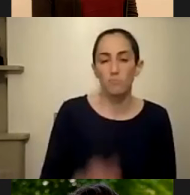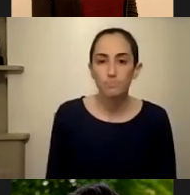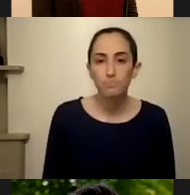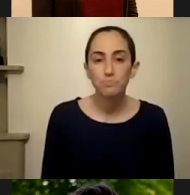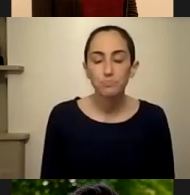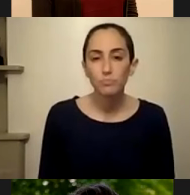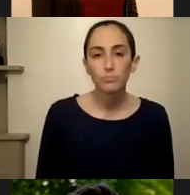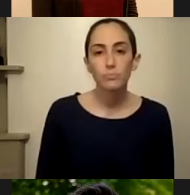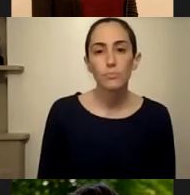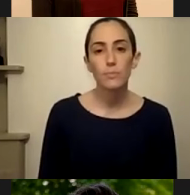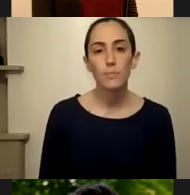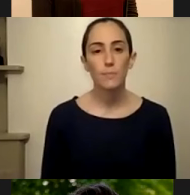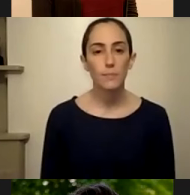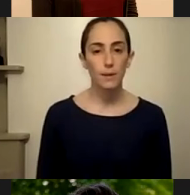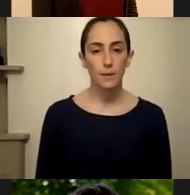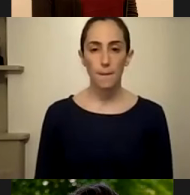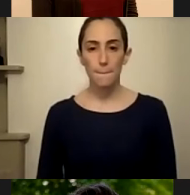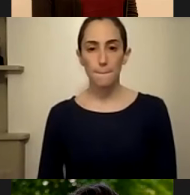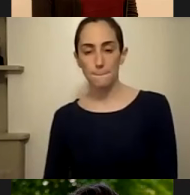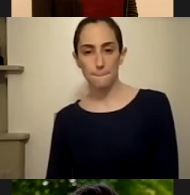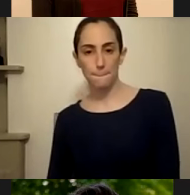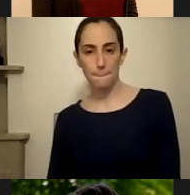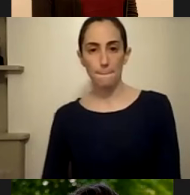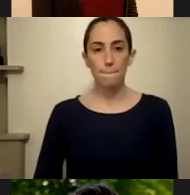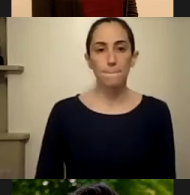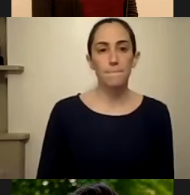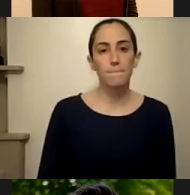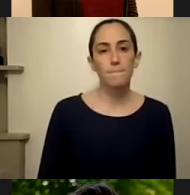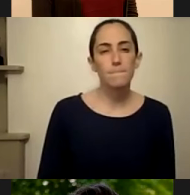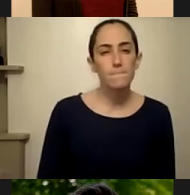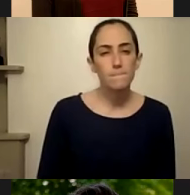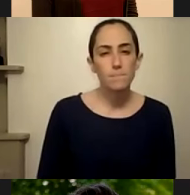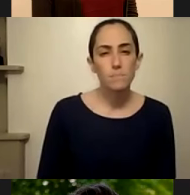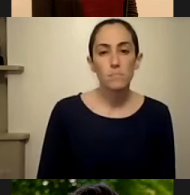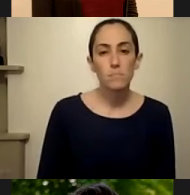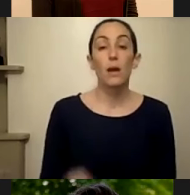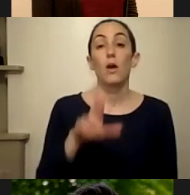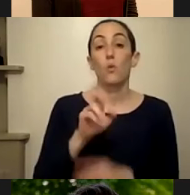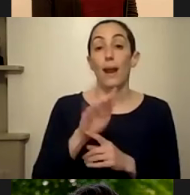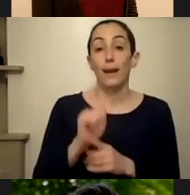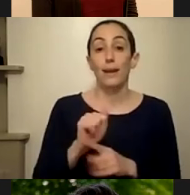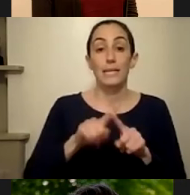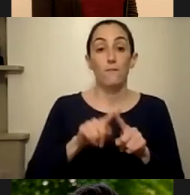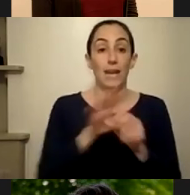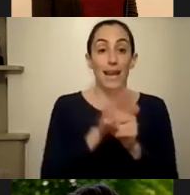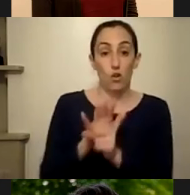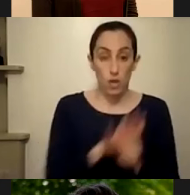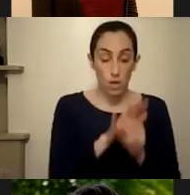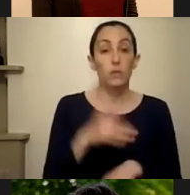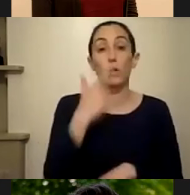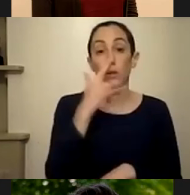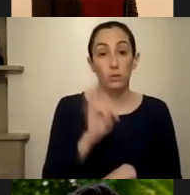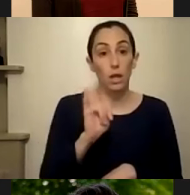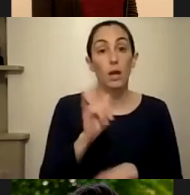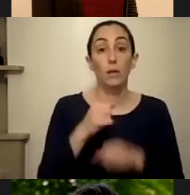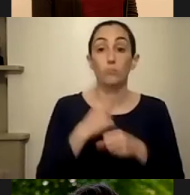So we look at the different areas of retina. It looks like the regeneration of rods from mirror glial cells